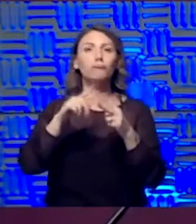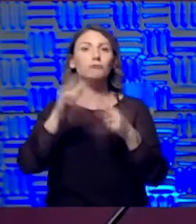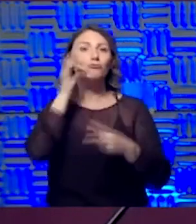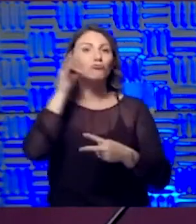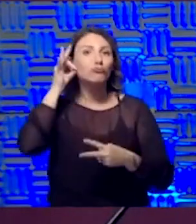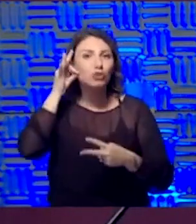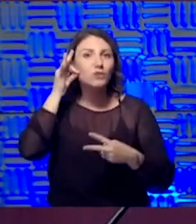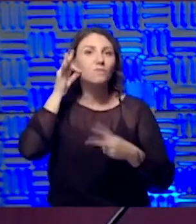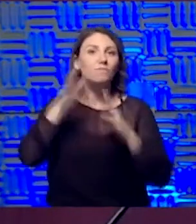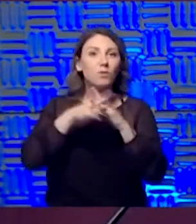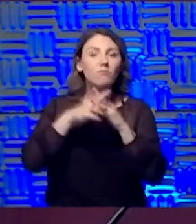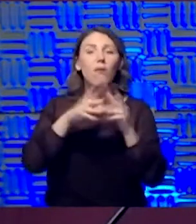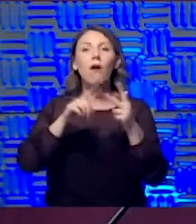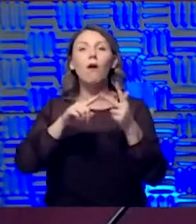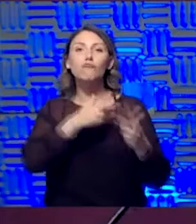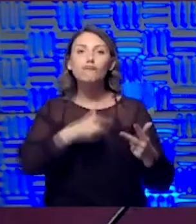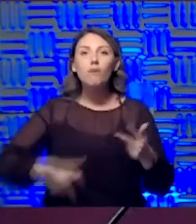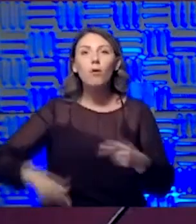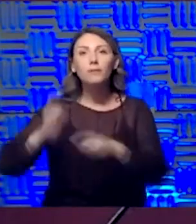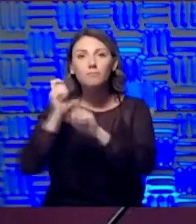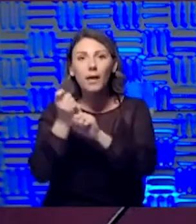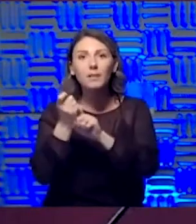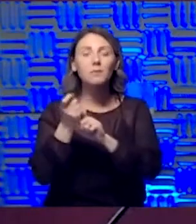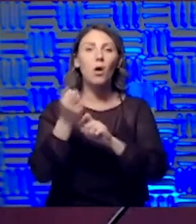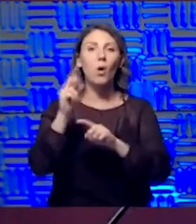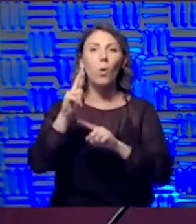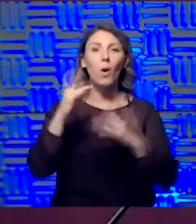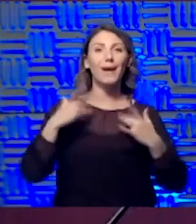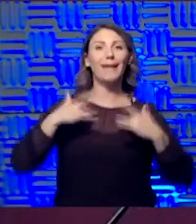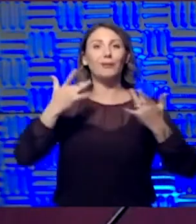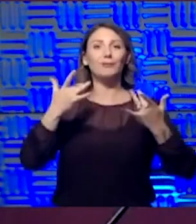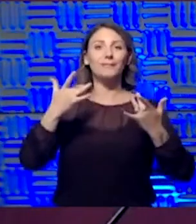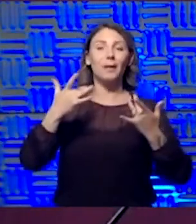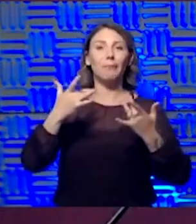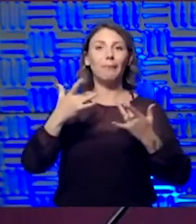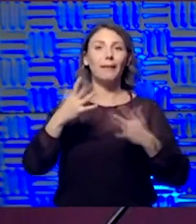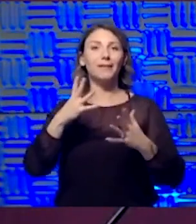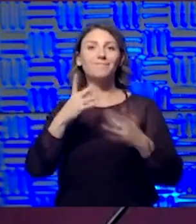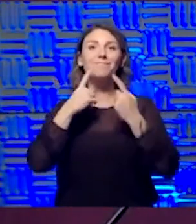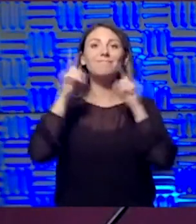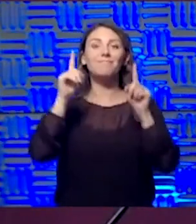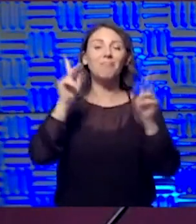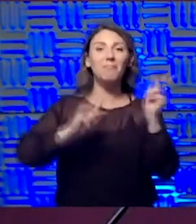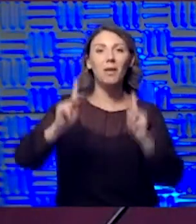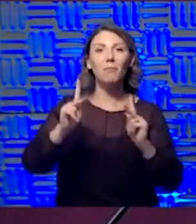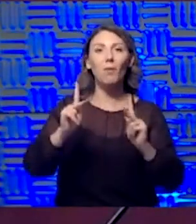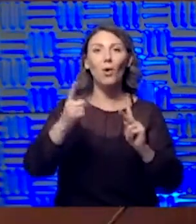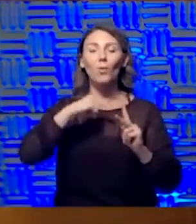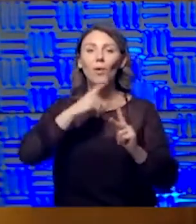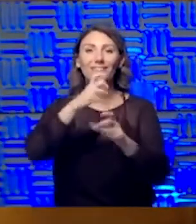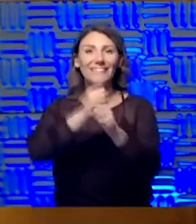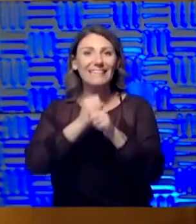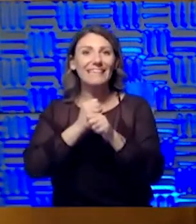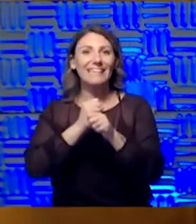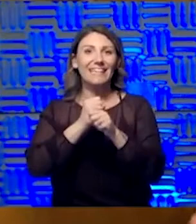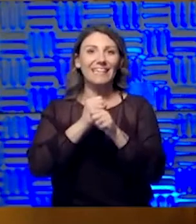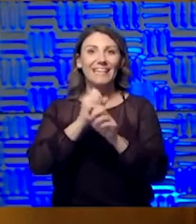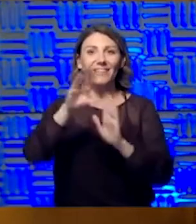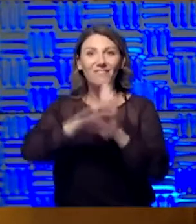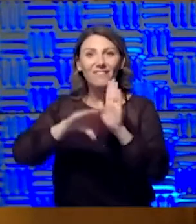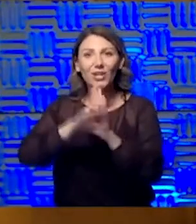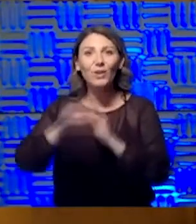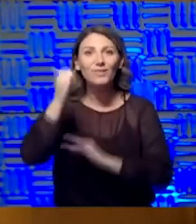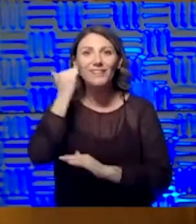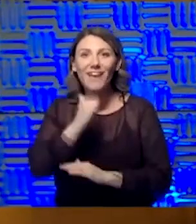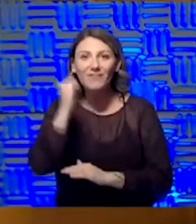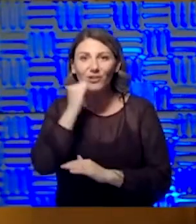media celebrities or some entertainment celebrities, we've been able to get videos almost every day, these inspirational videos that we've been able to share